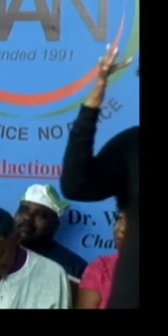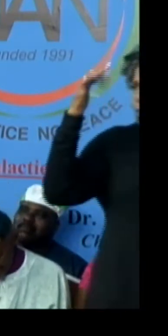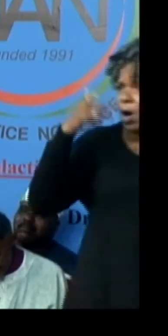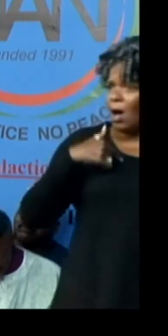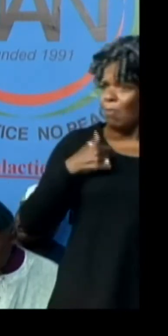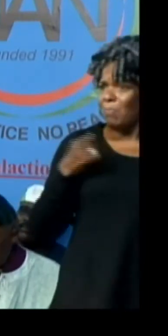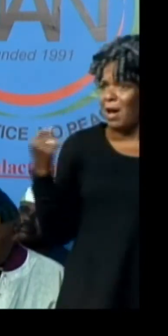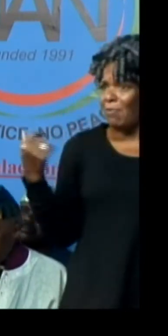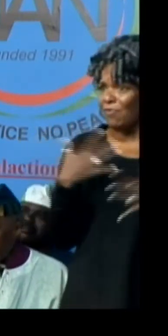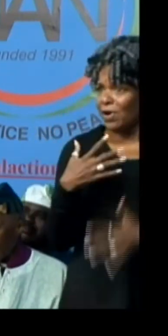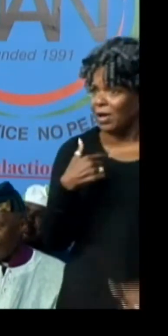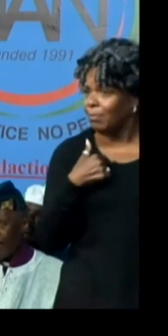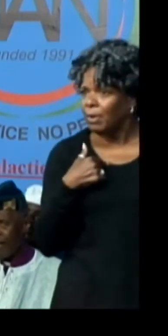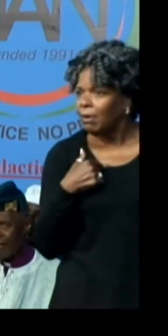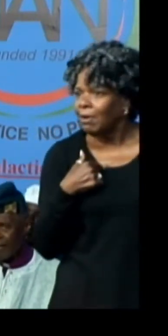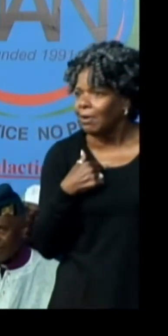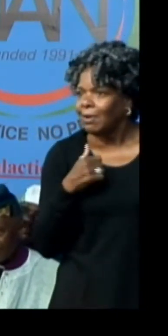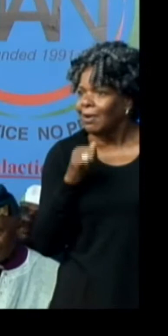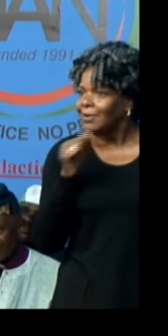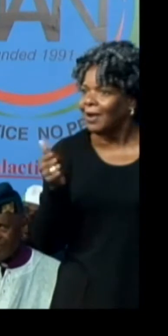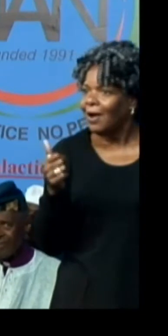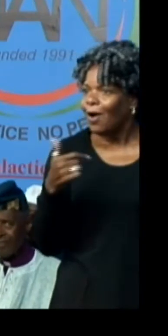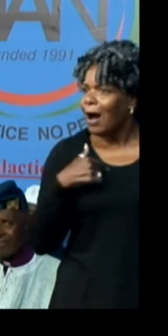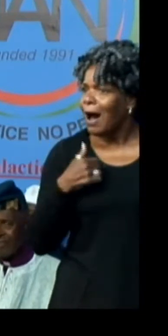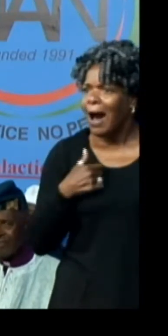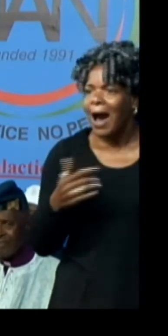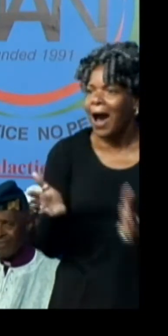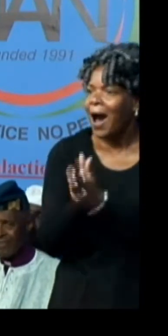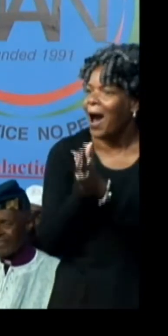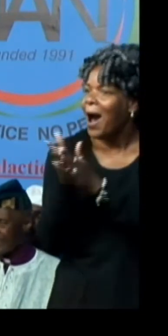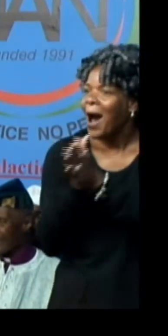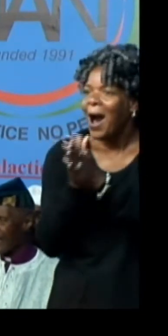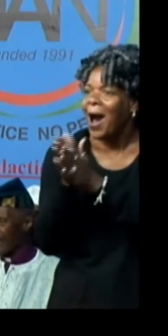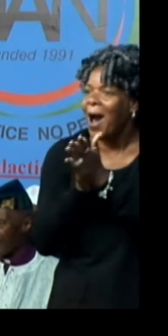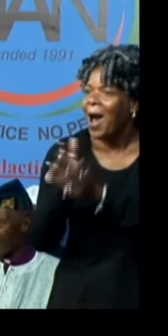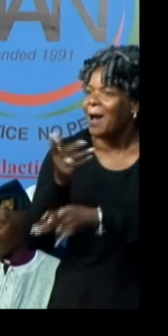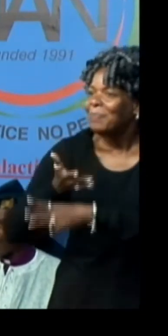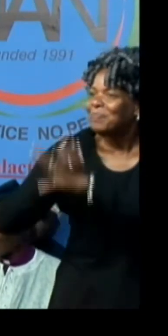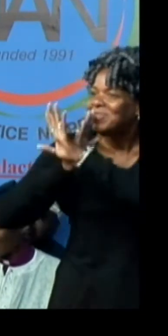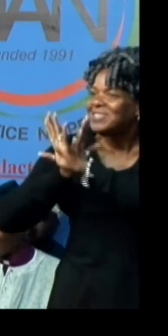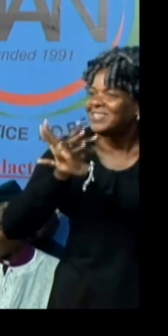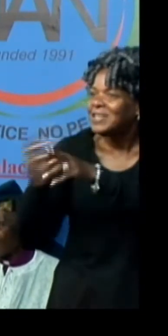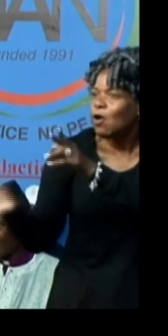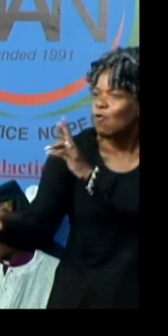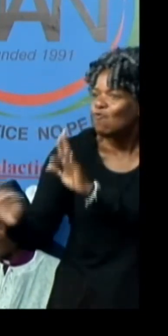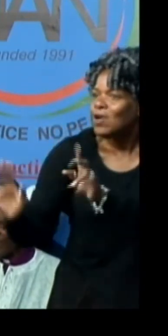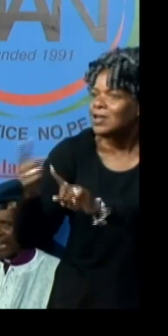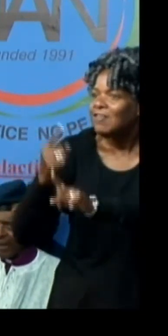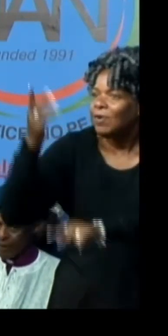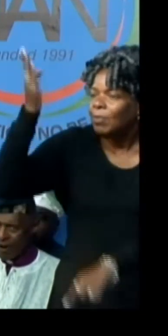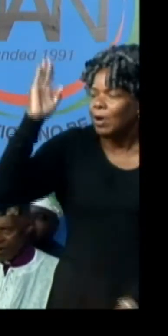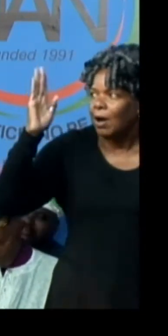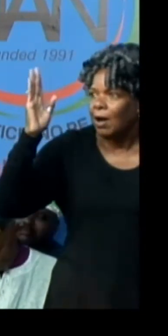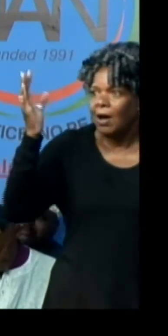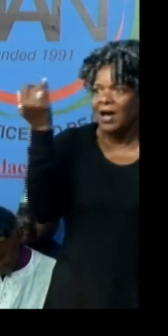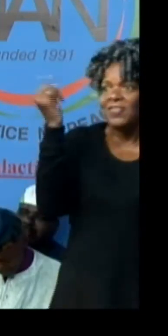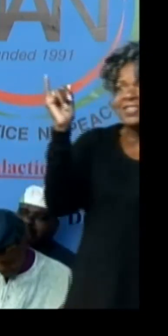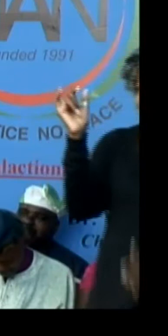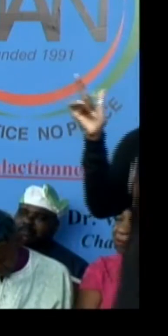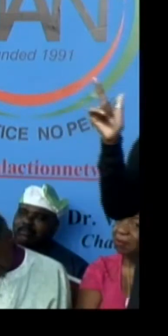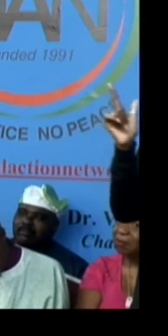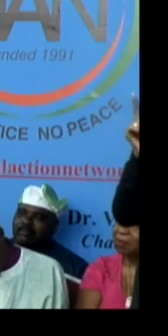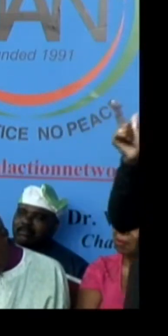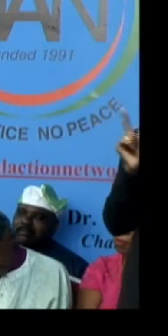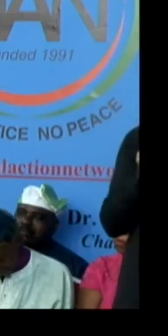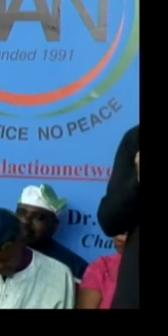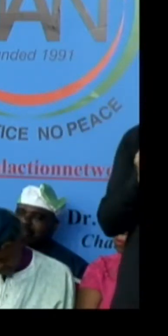them, because I've been armed and protected. And the same God that was there